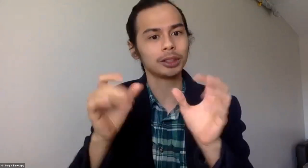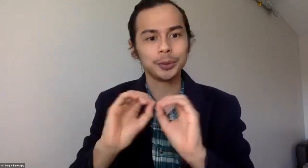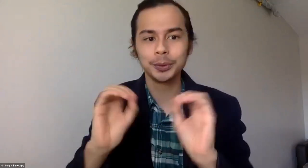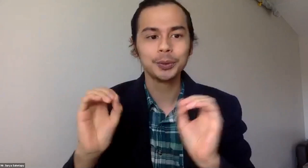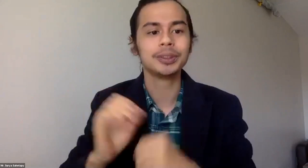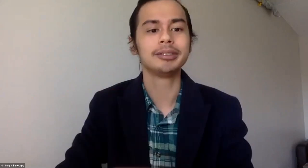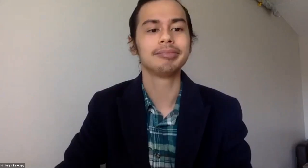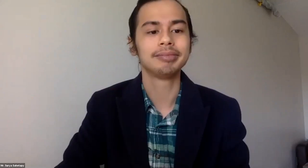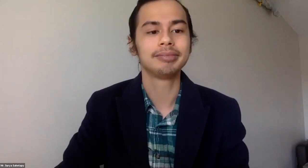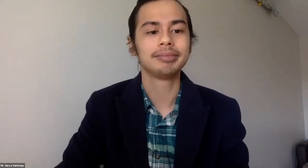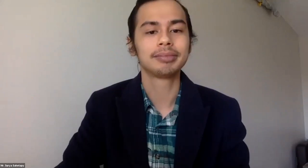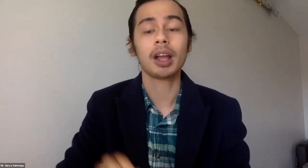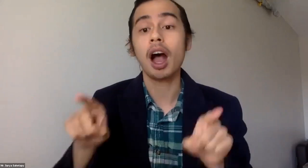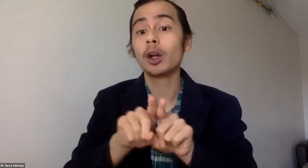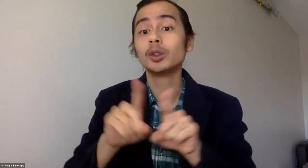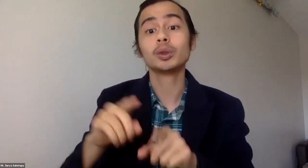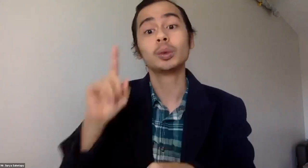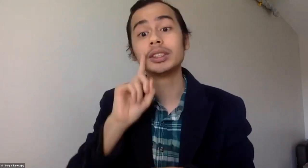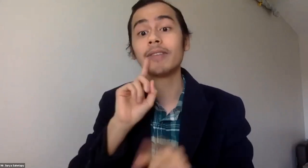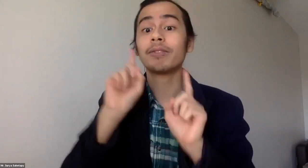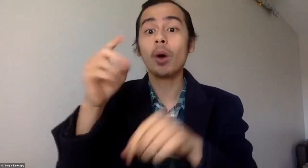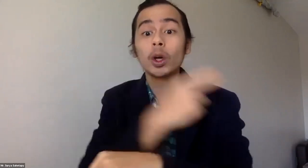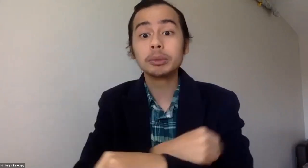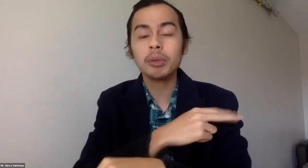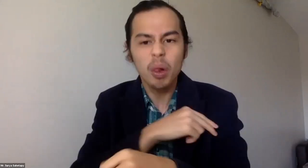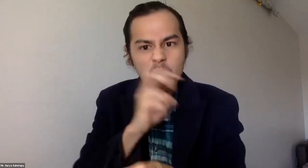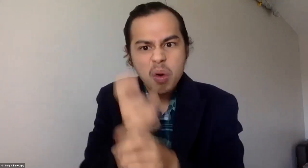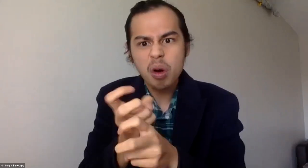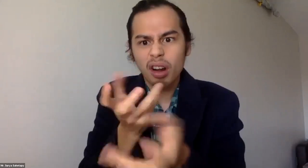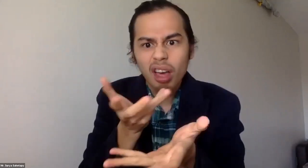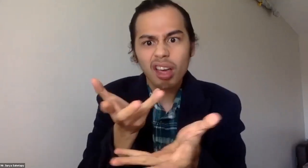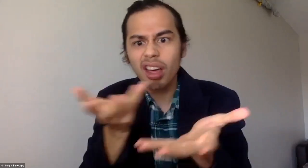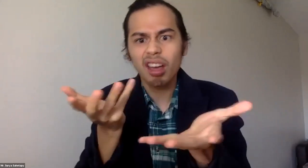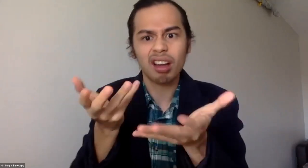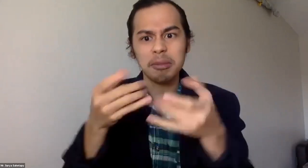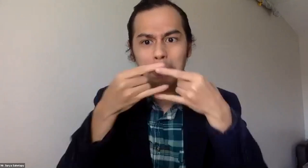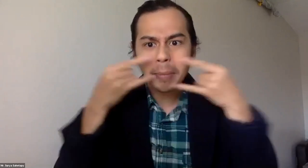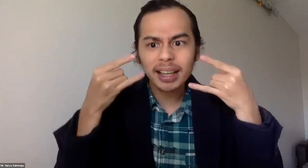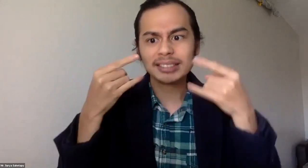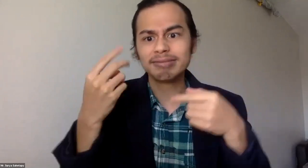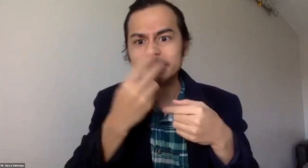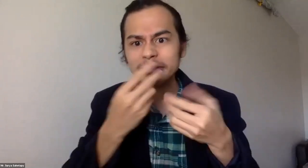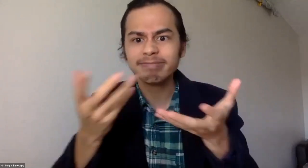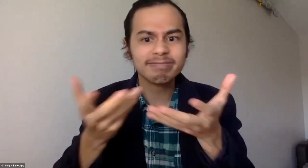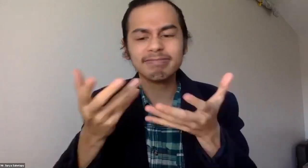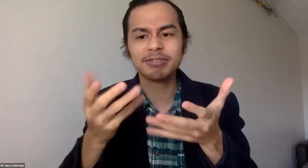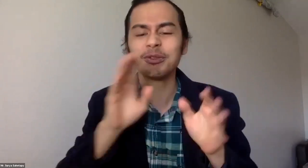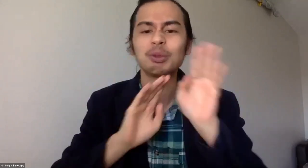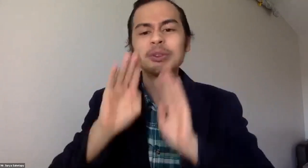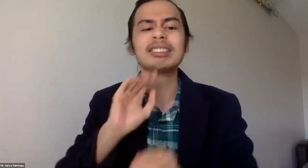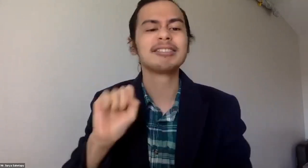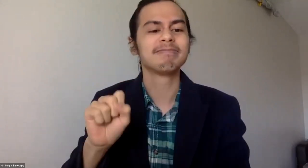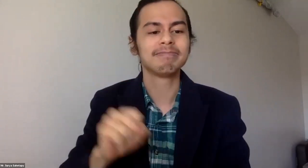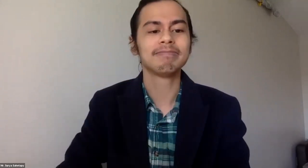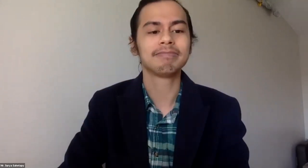access to basic information about mental health itself, let alone accessibility accommodations